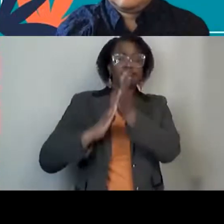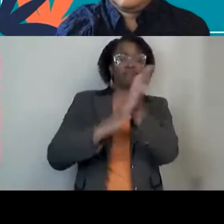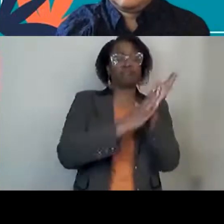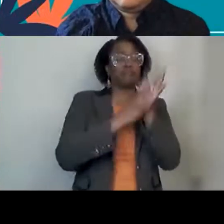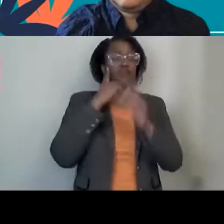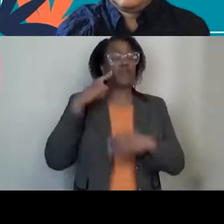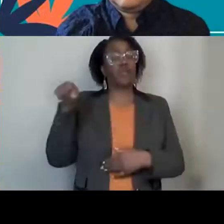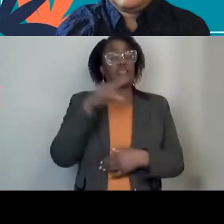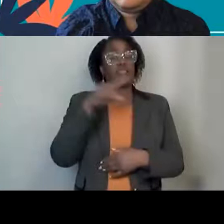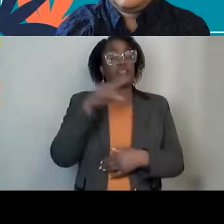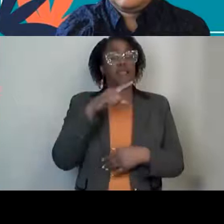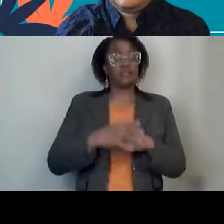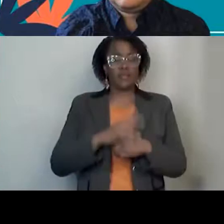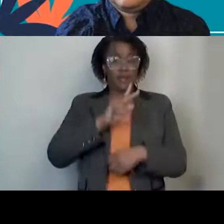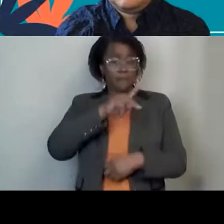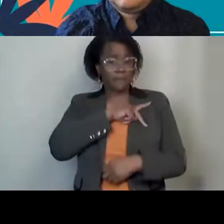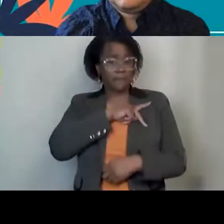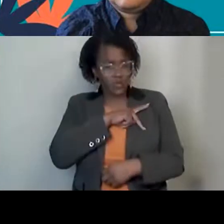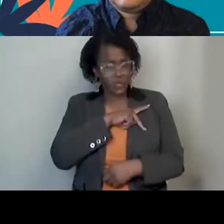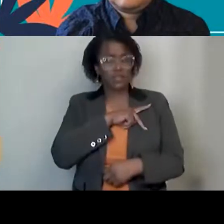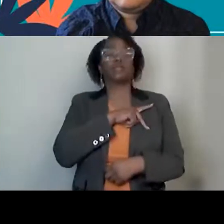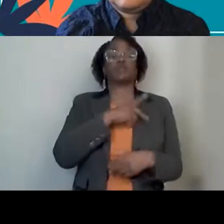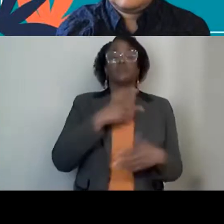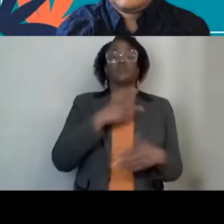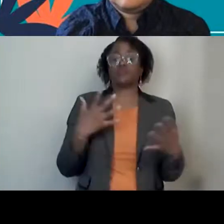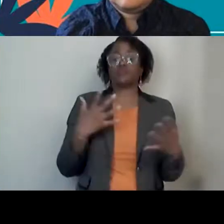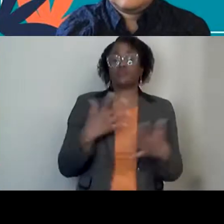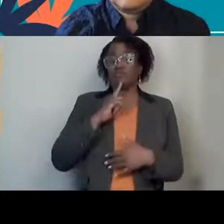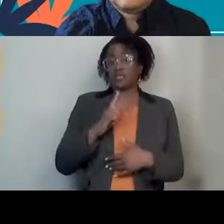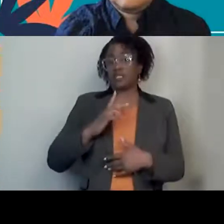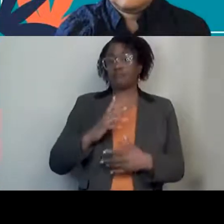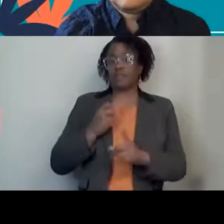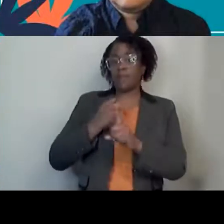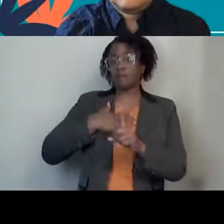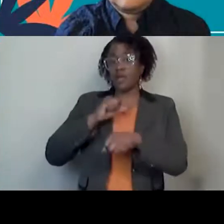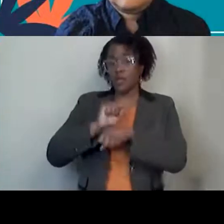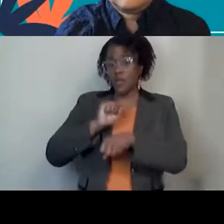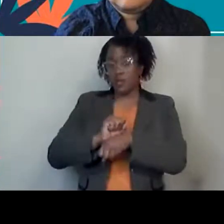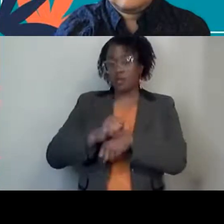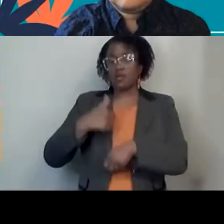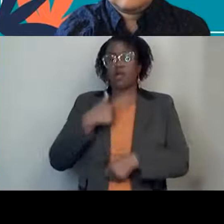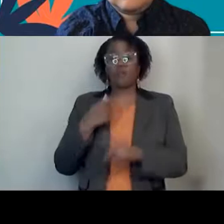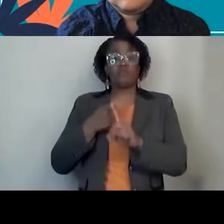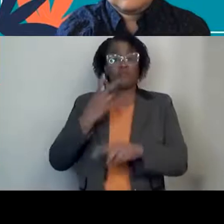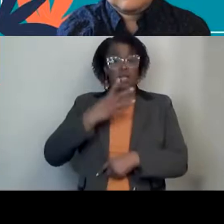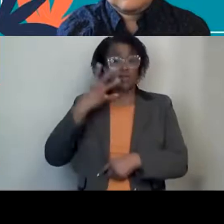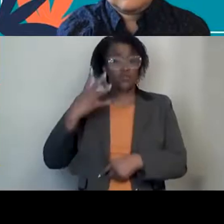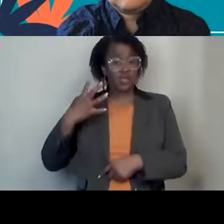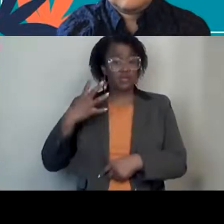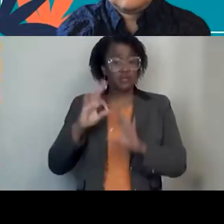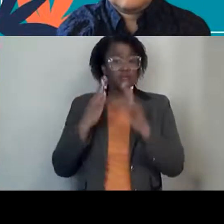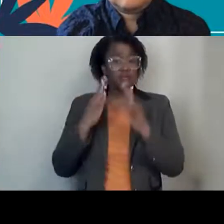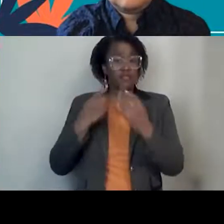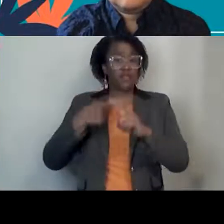But on a personal level too, which is what really informs my work, is I'm a mestiza from an immigrant family from the